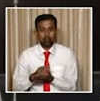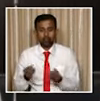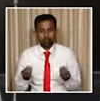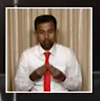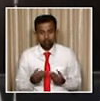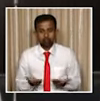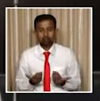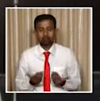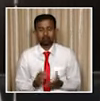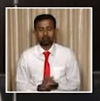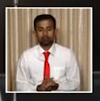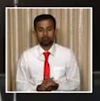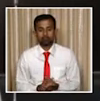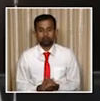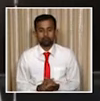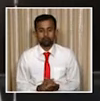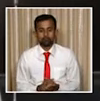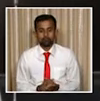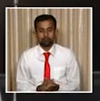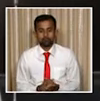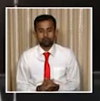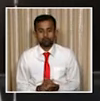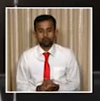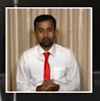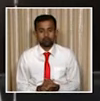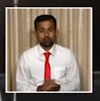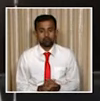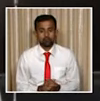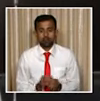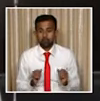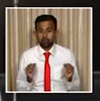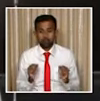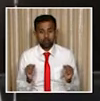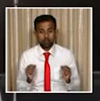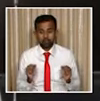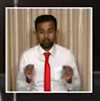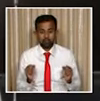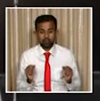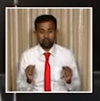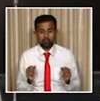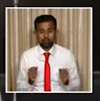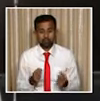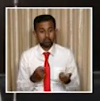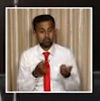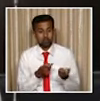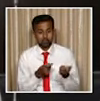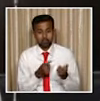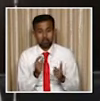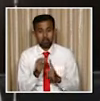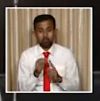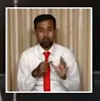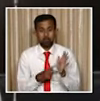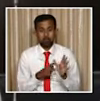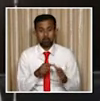its onslaught, oppressions and aggressions against the people of Palestine. Number 5, we humbly